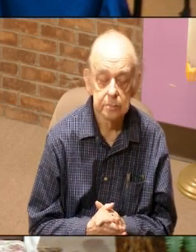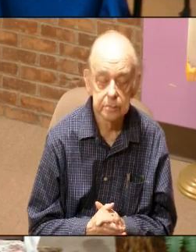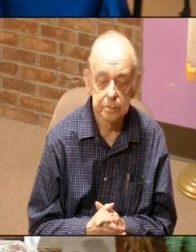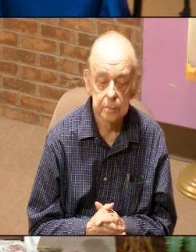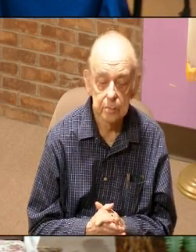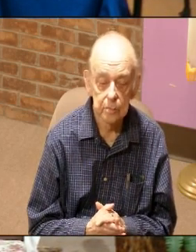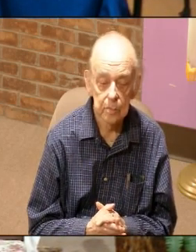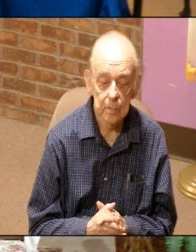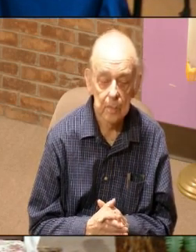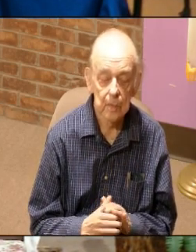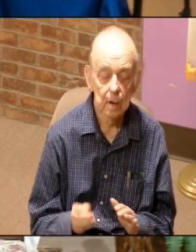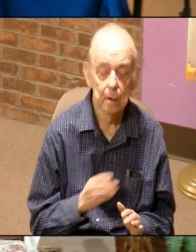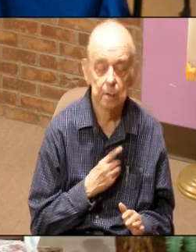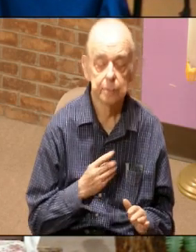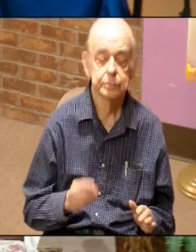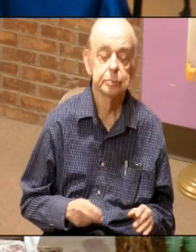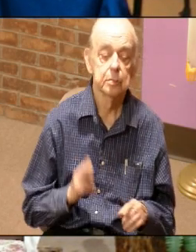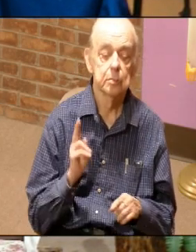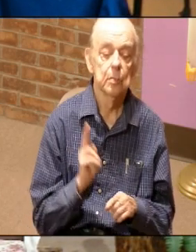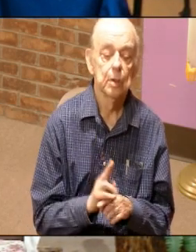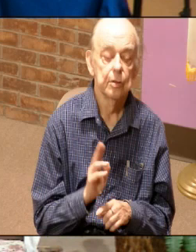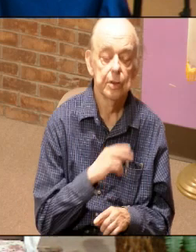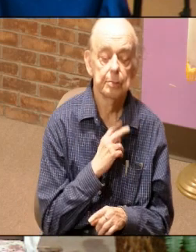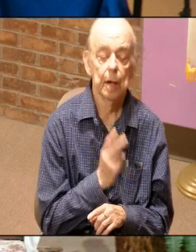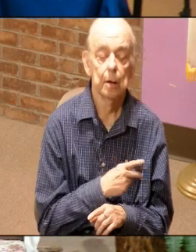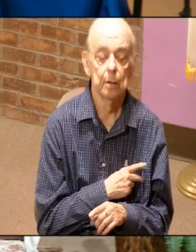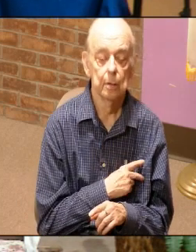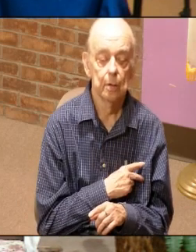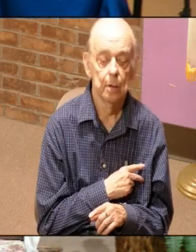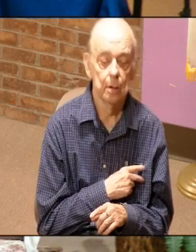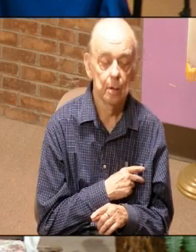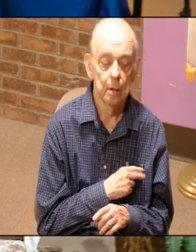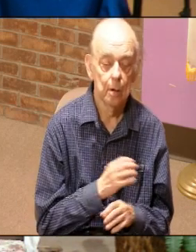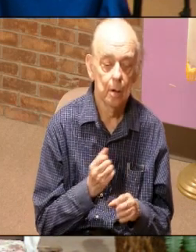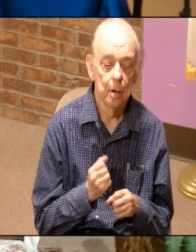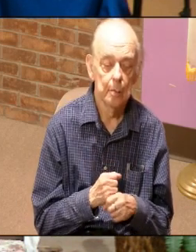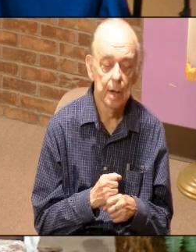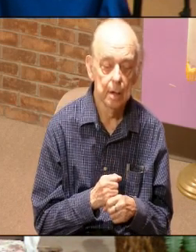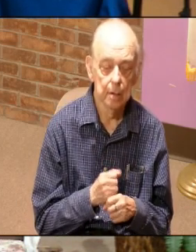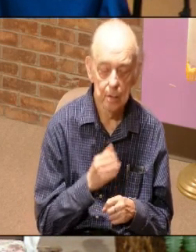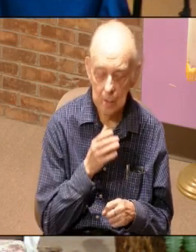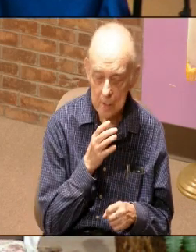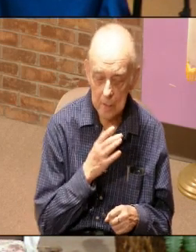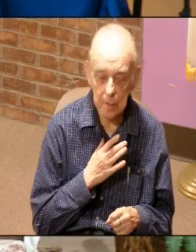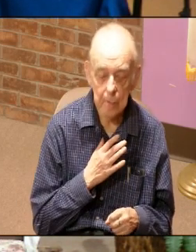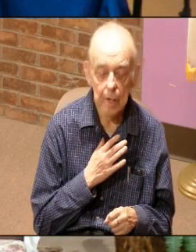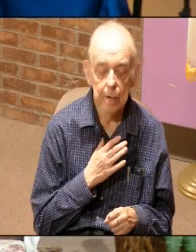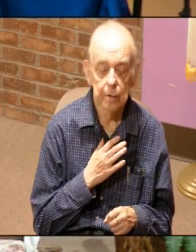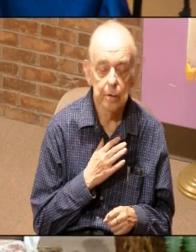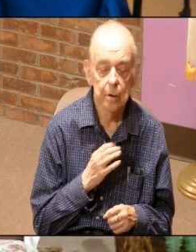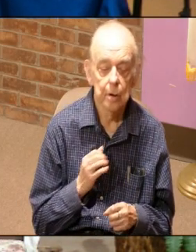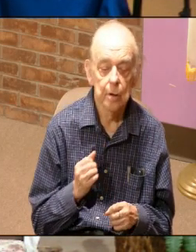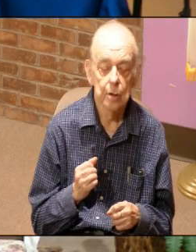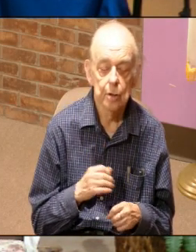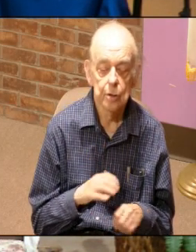And David uses his power to make her commit adultery.